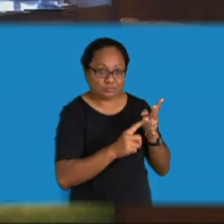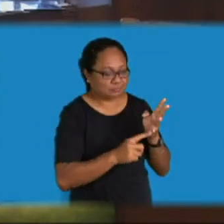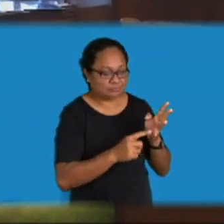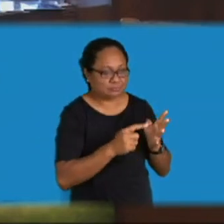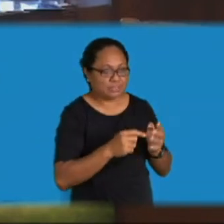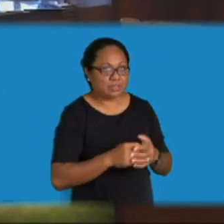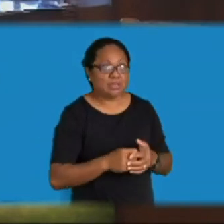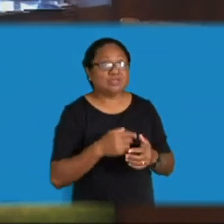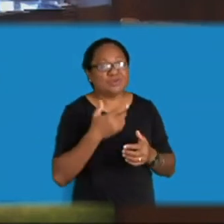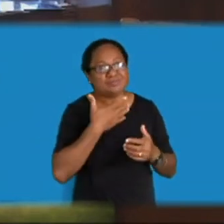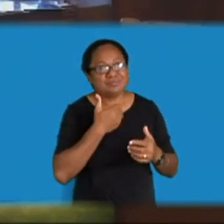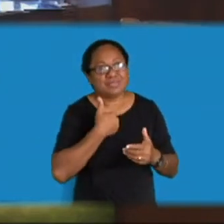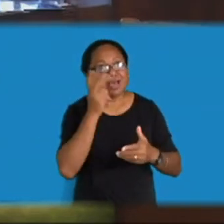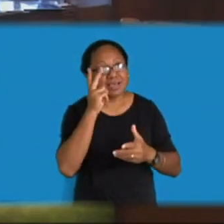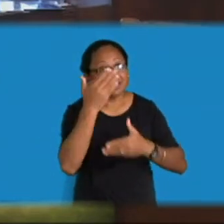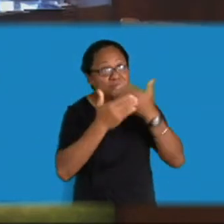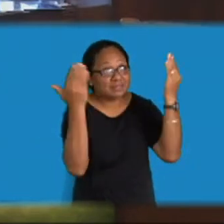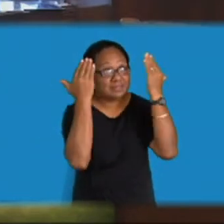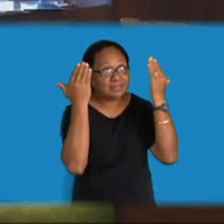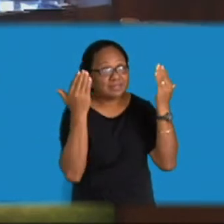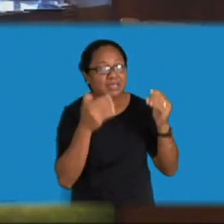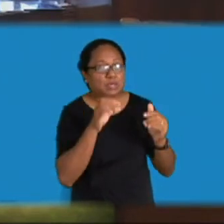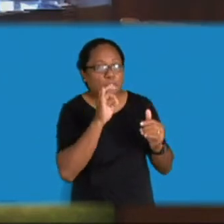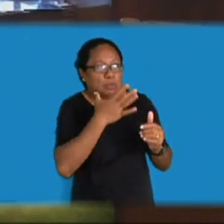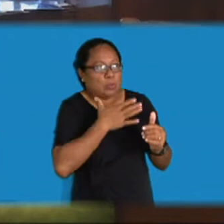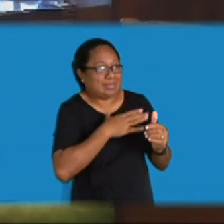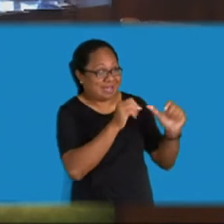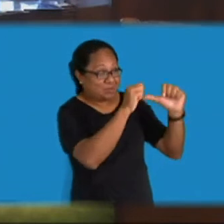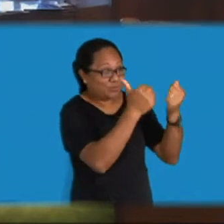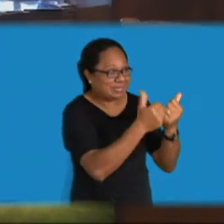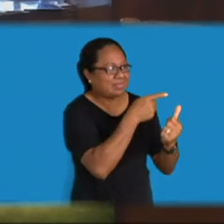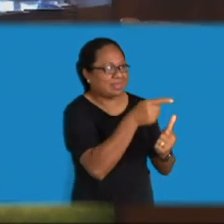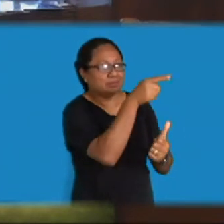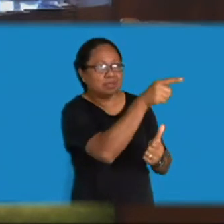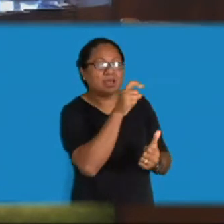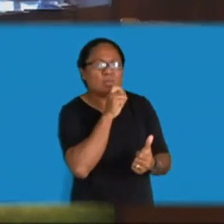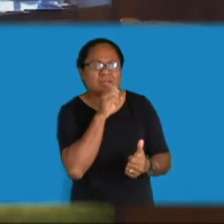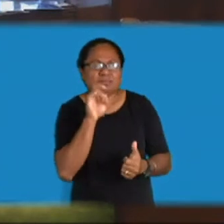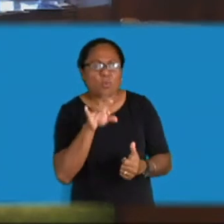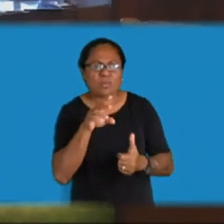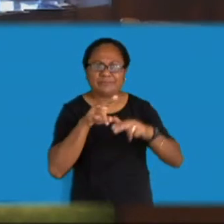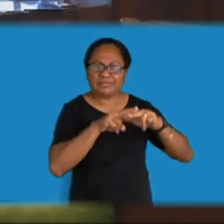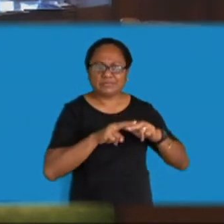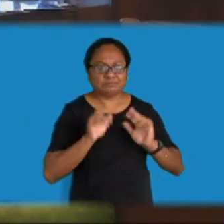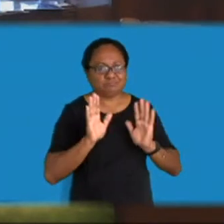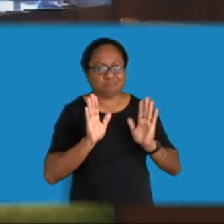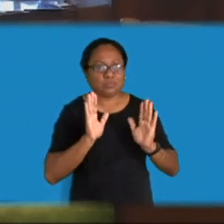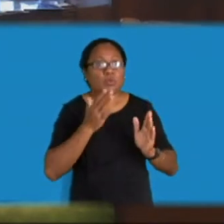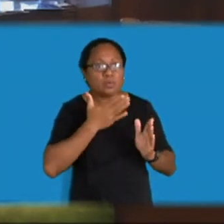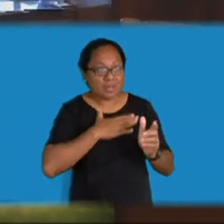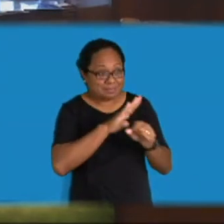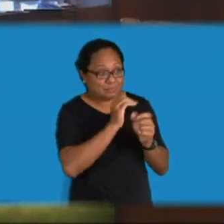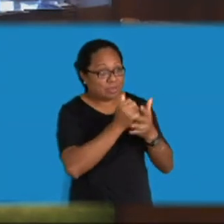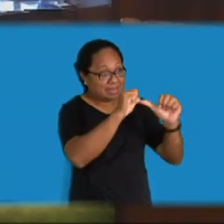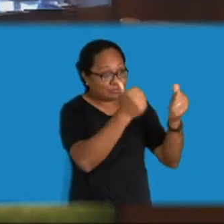we do not want an agreement that does more harm than good. And I think it's not just us, Madam Speaker. Even